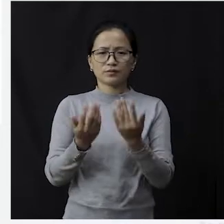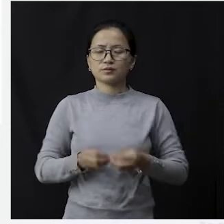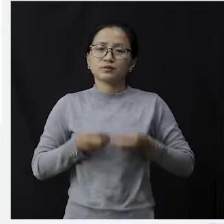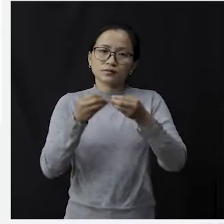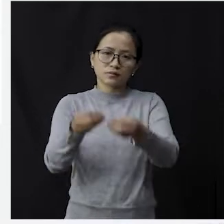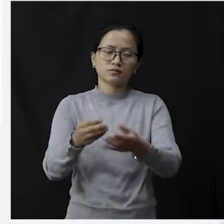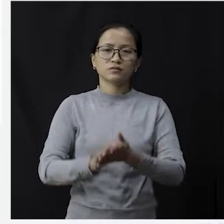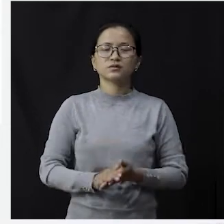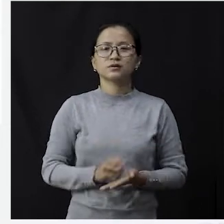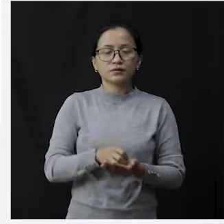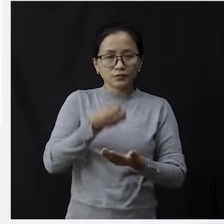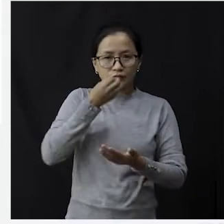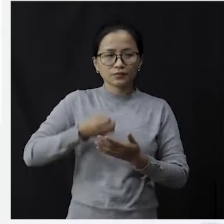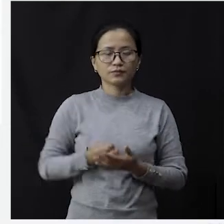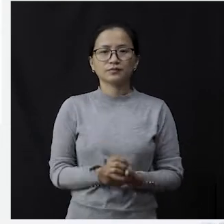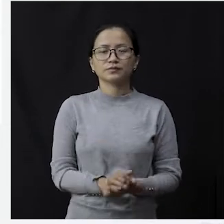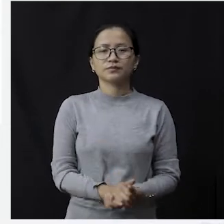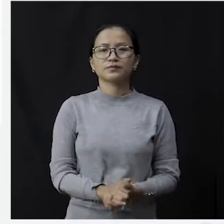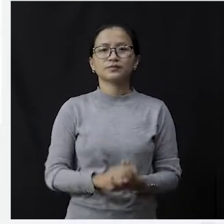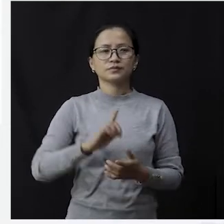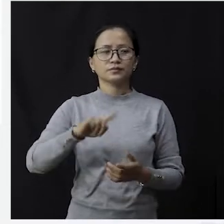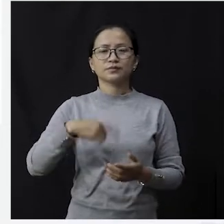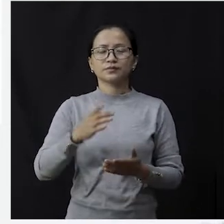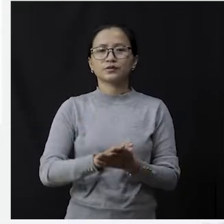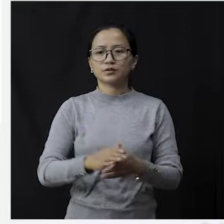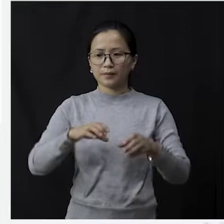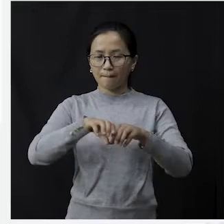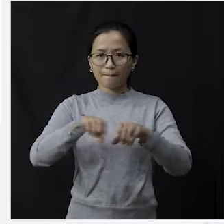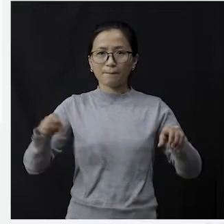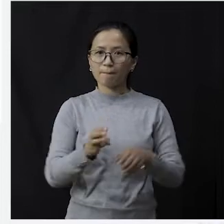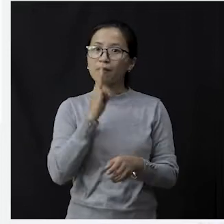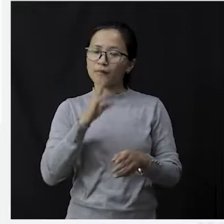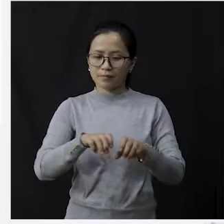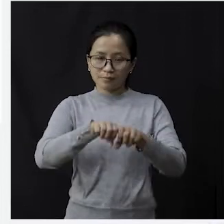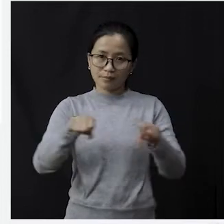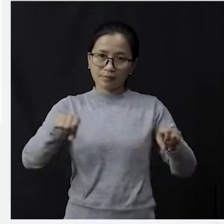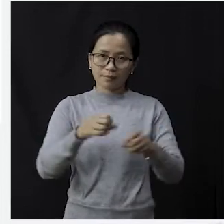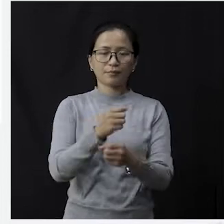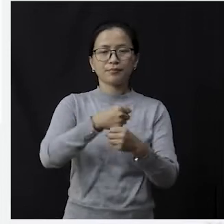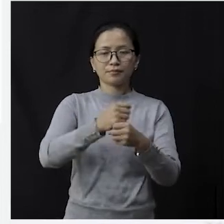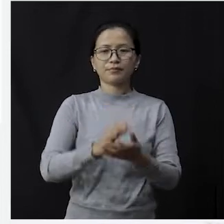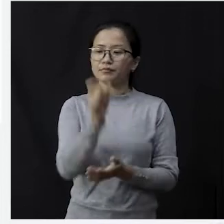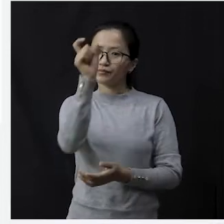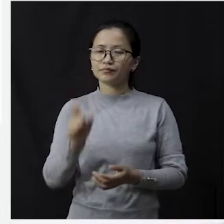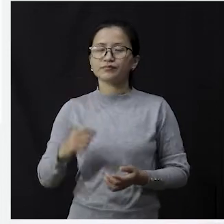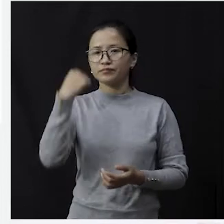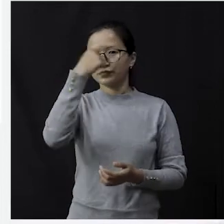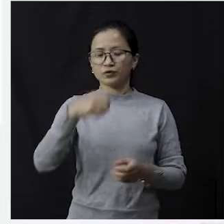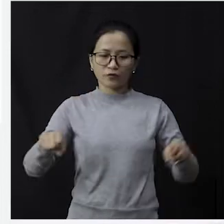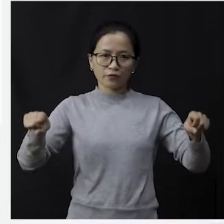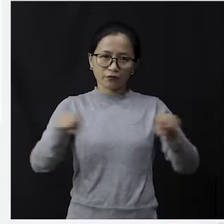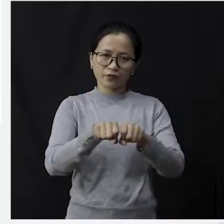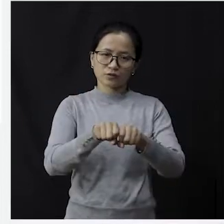provide us the food. Next is a plumber. A plumber is a person who